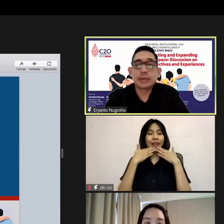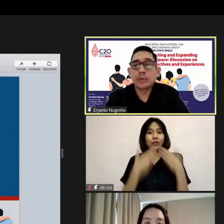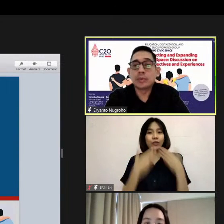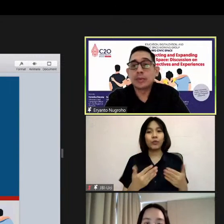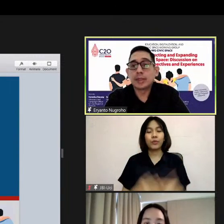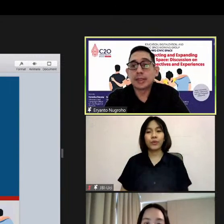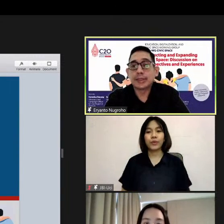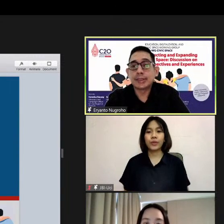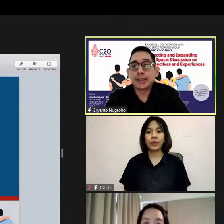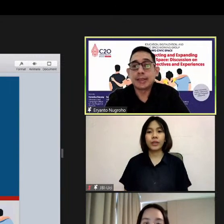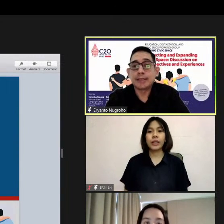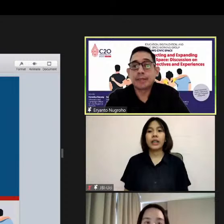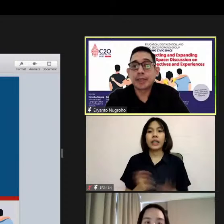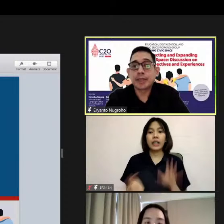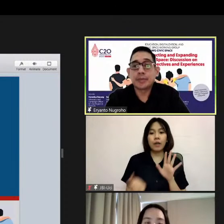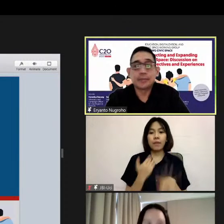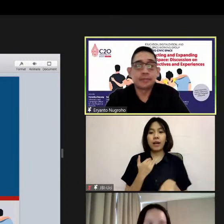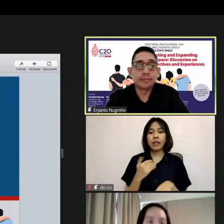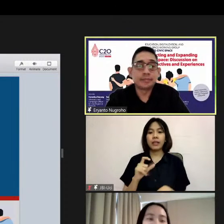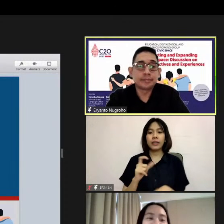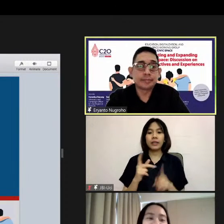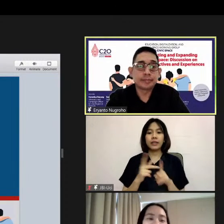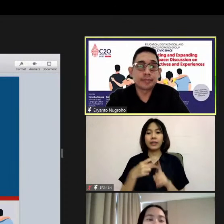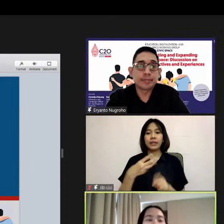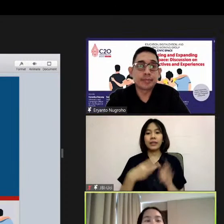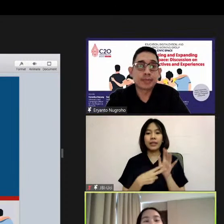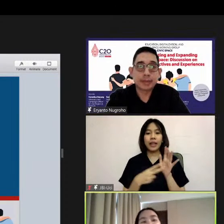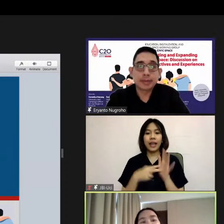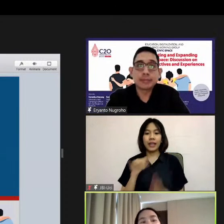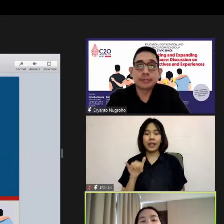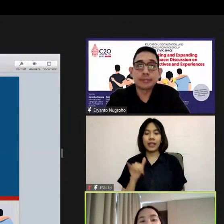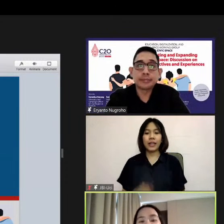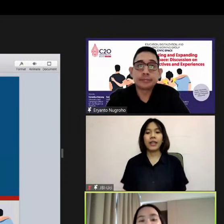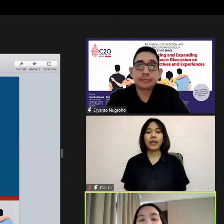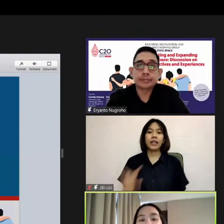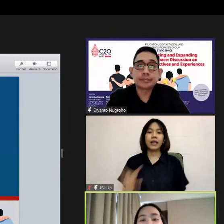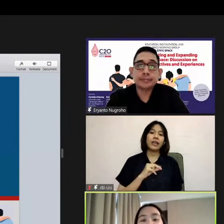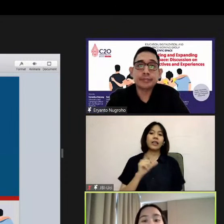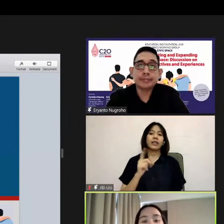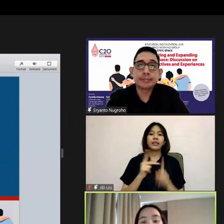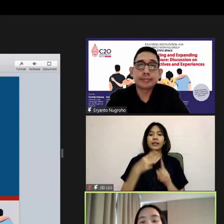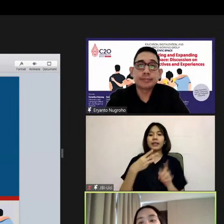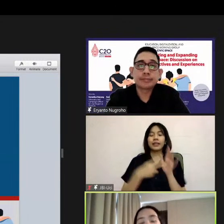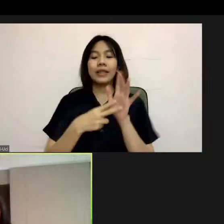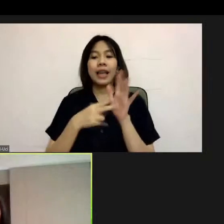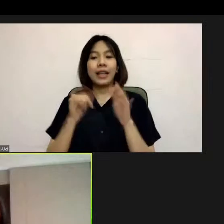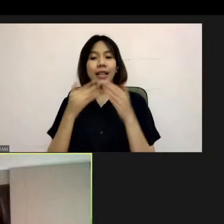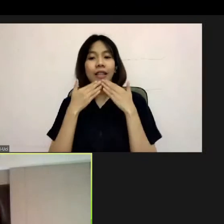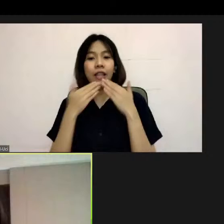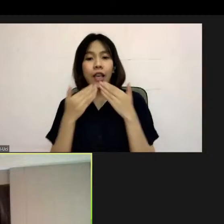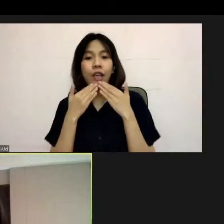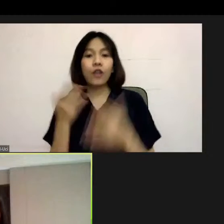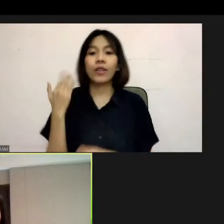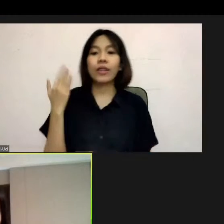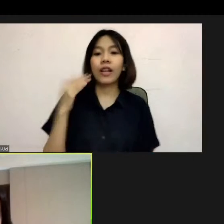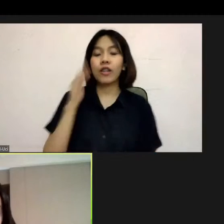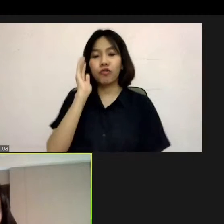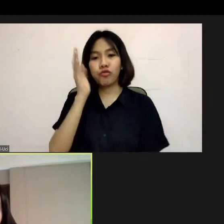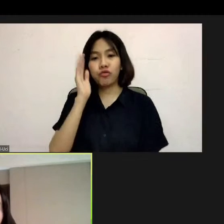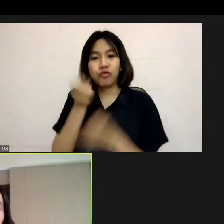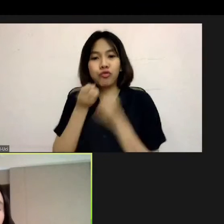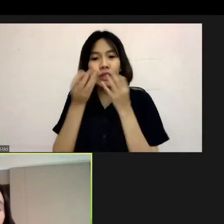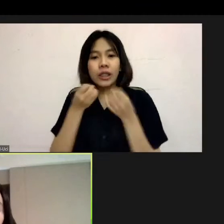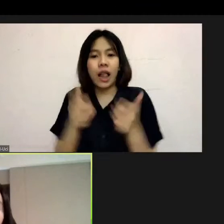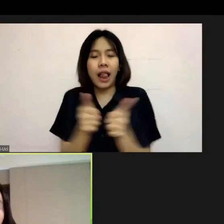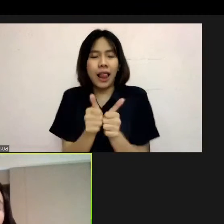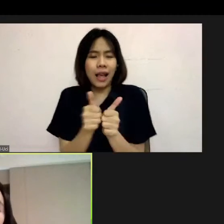Back to you, Jenny. Thank you. Thank you so much, Mas Erianto, for the explanation and comprehensive elaboration